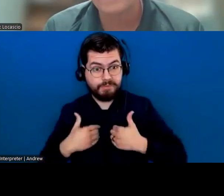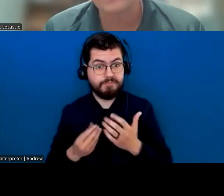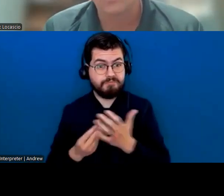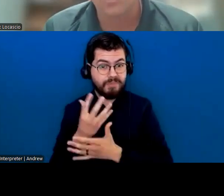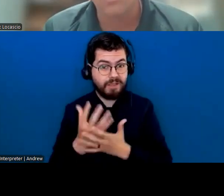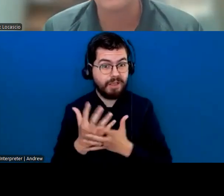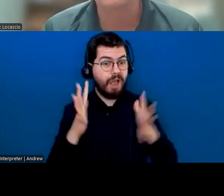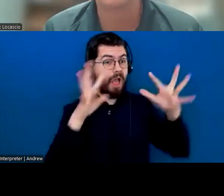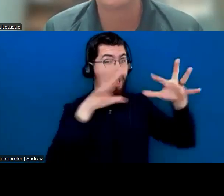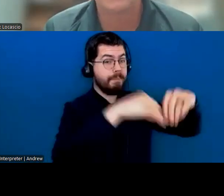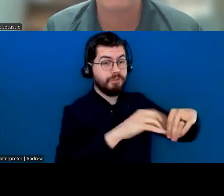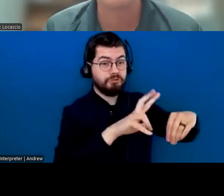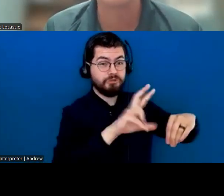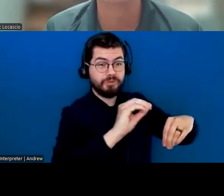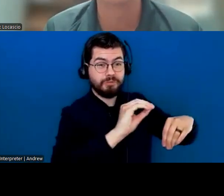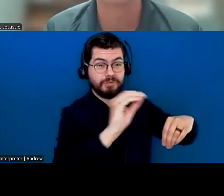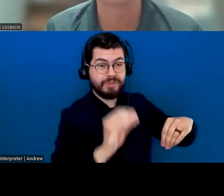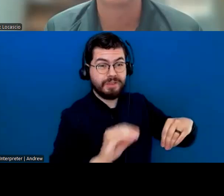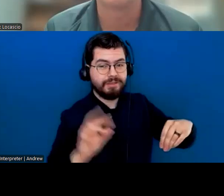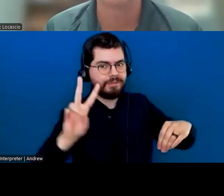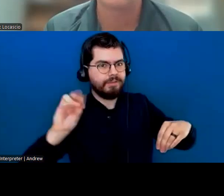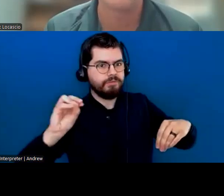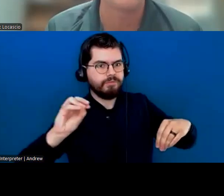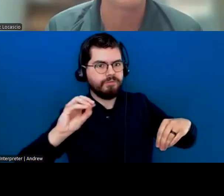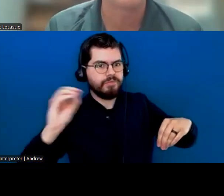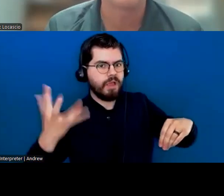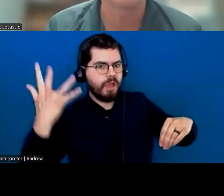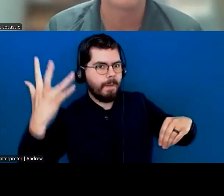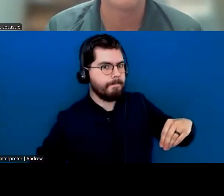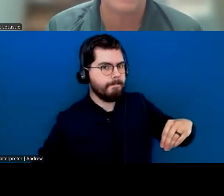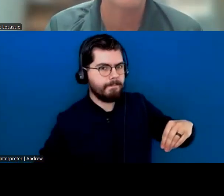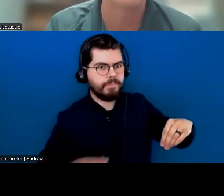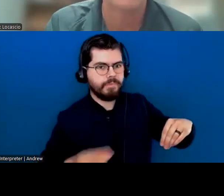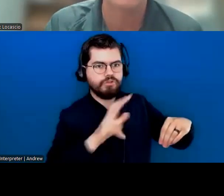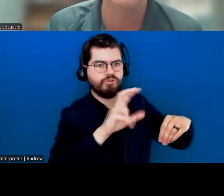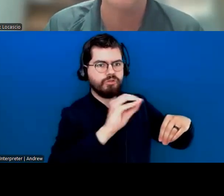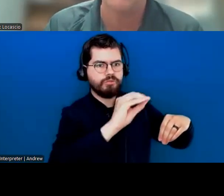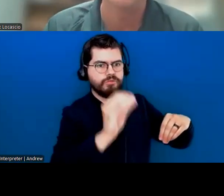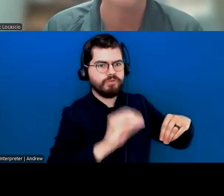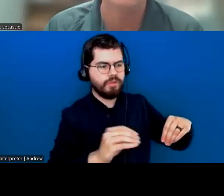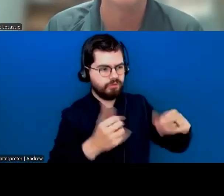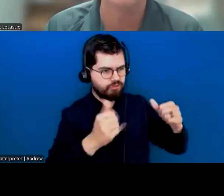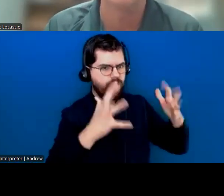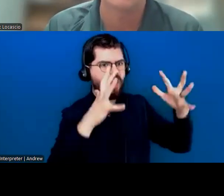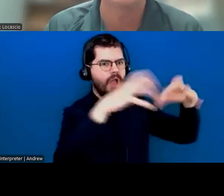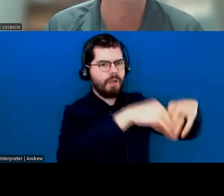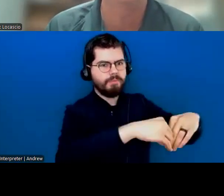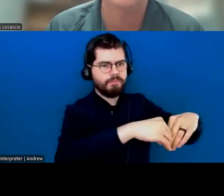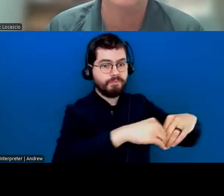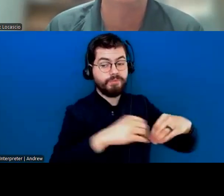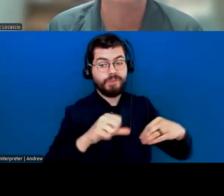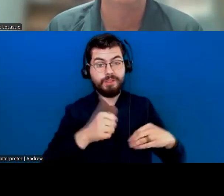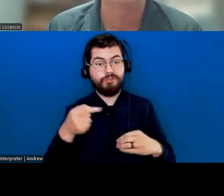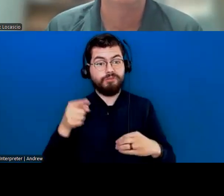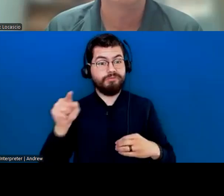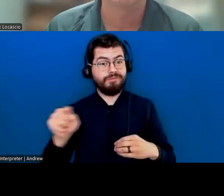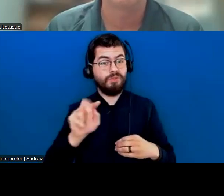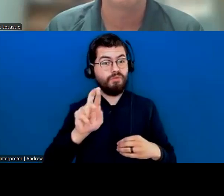So that's what we do, and then how we do it, we're letting the habitat needs of those species kind of